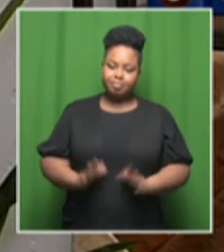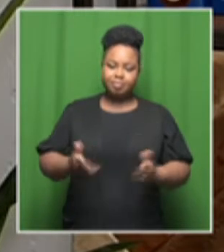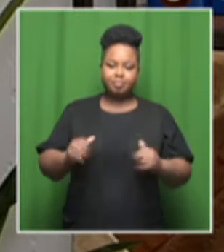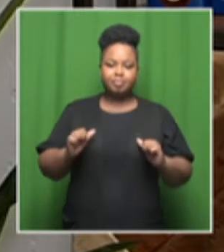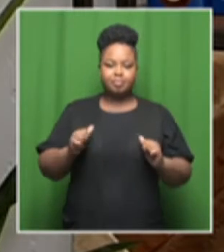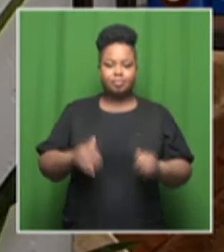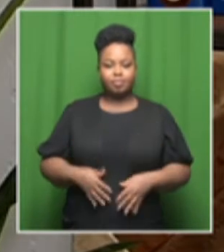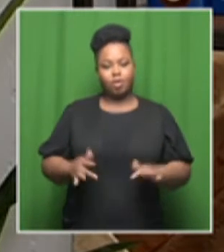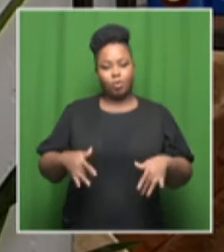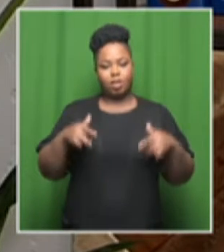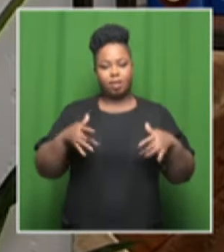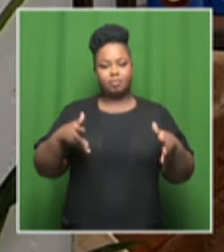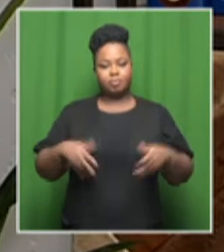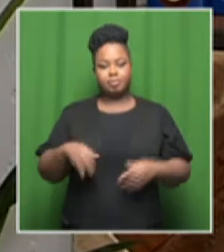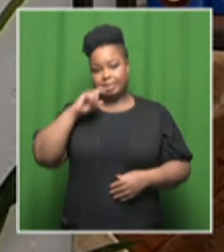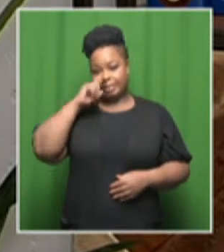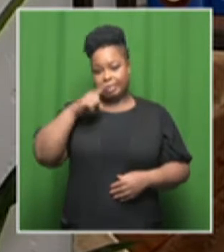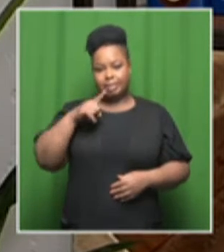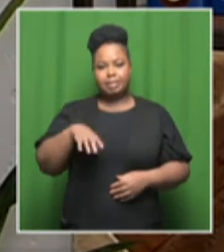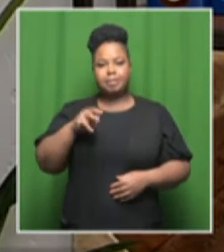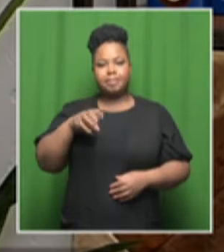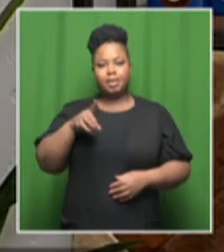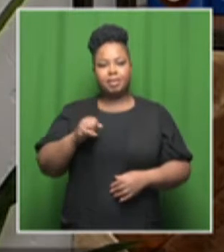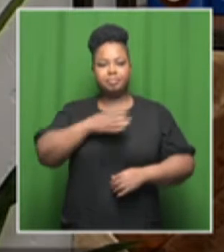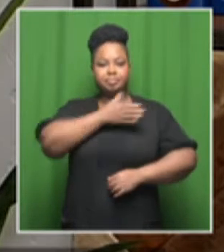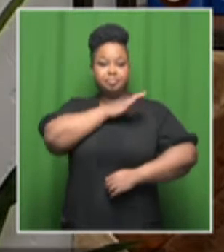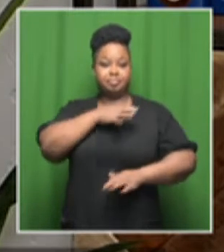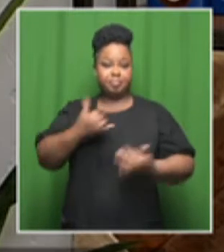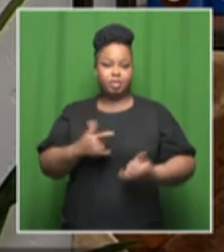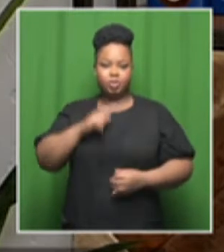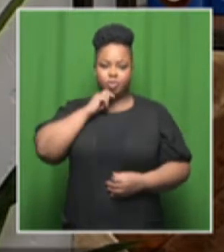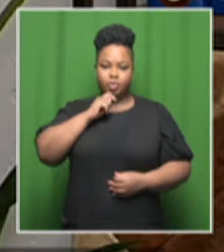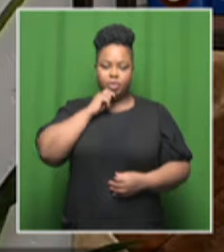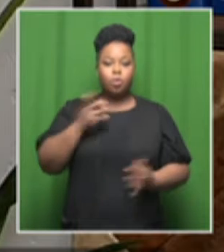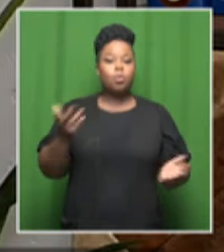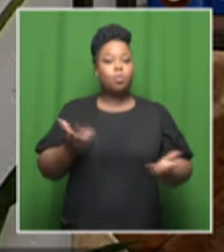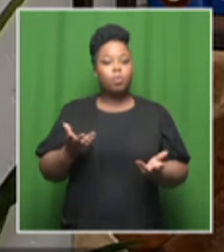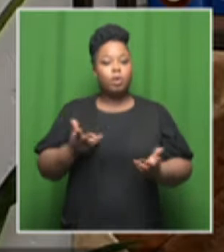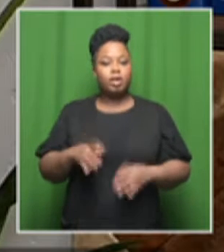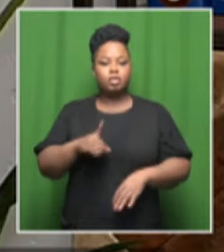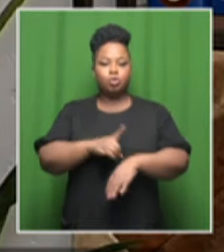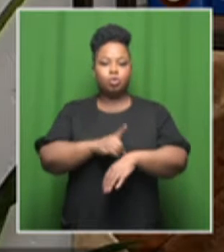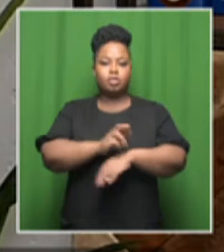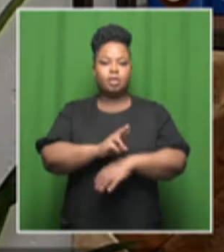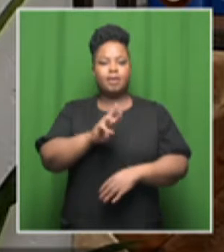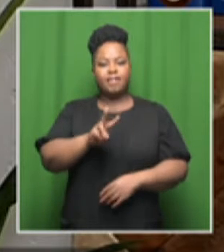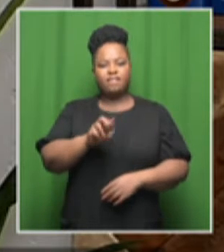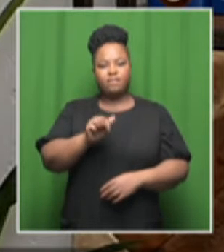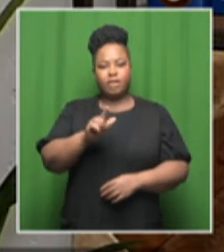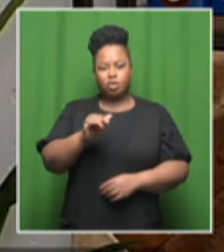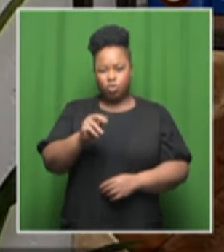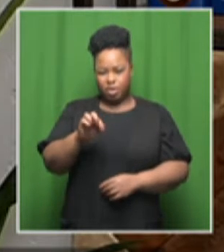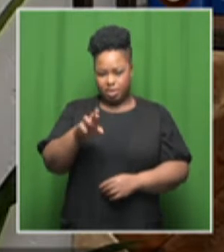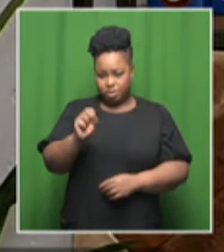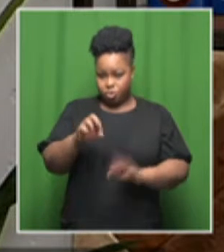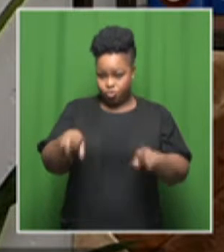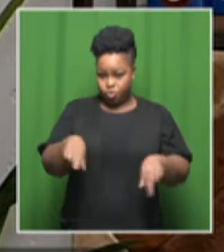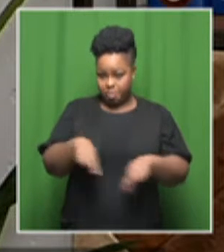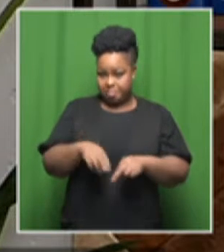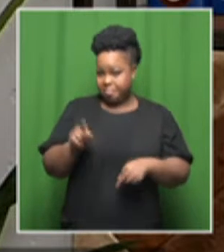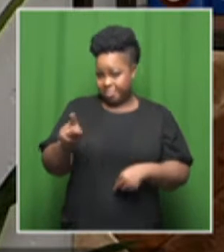Welcome back, broadcasting live from the Sandton Mediclinic this morning. We are at Dr. Fantonda's rooms. We'll tell you a little bit more about what